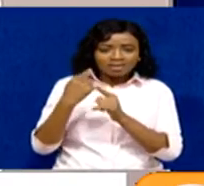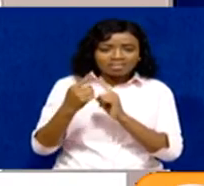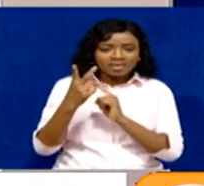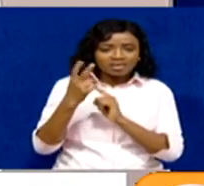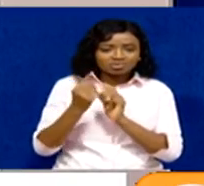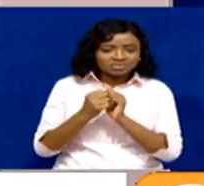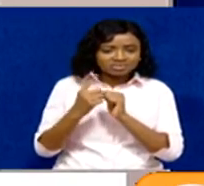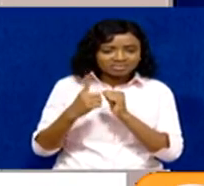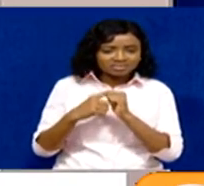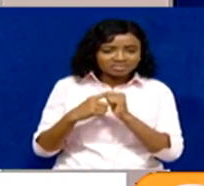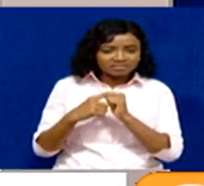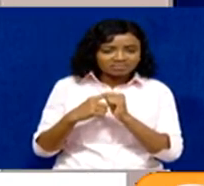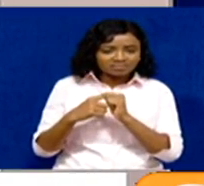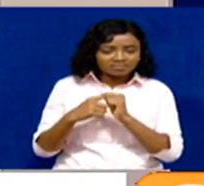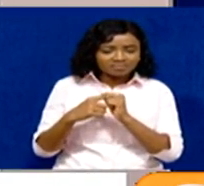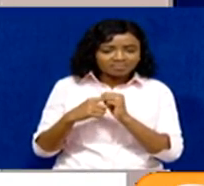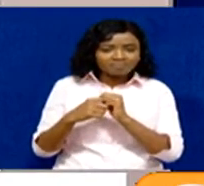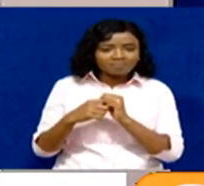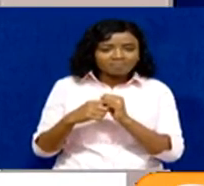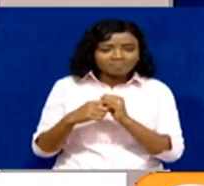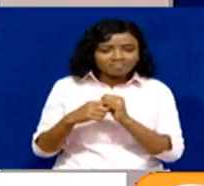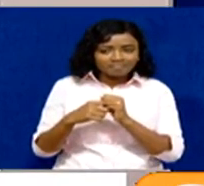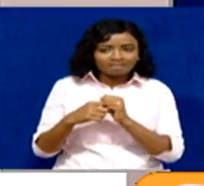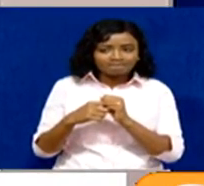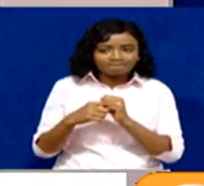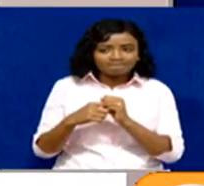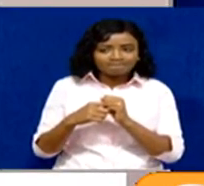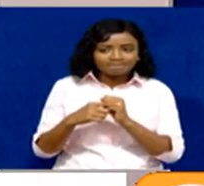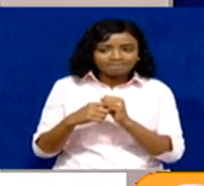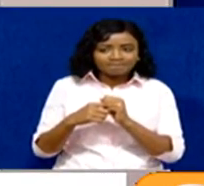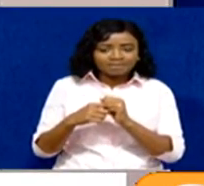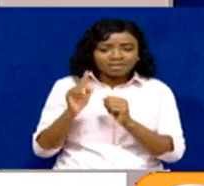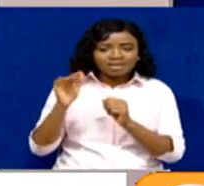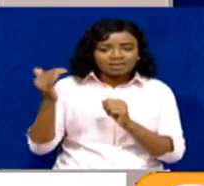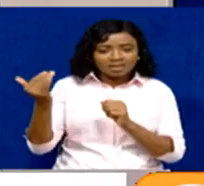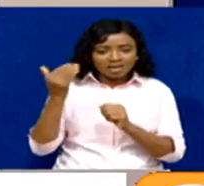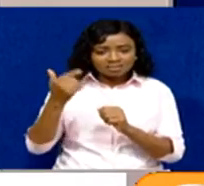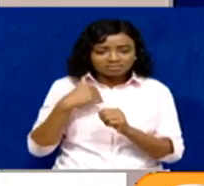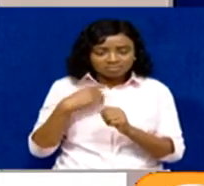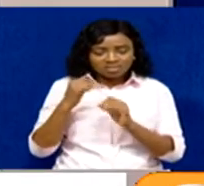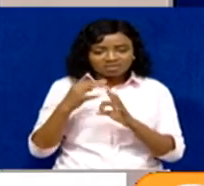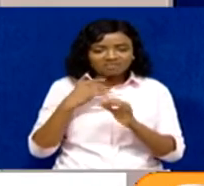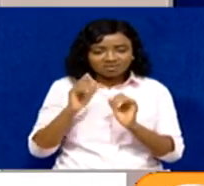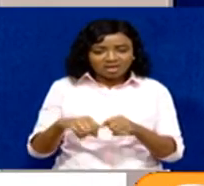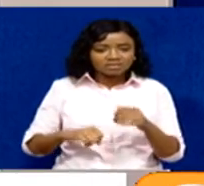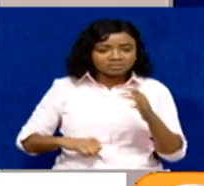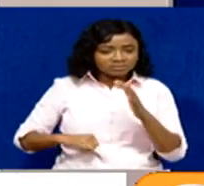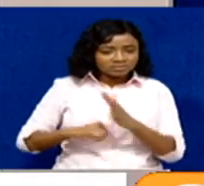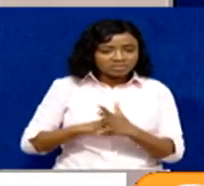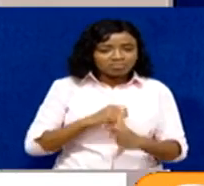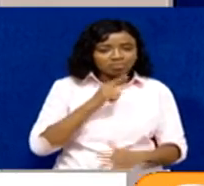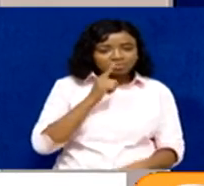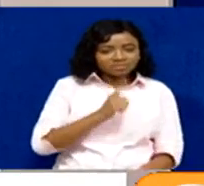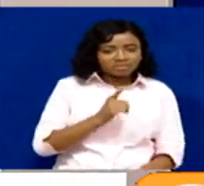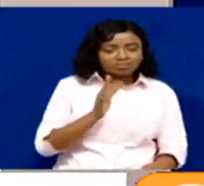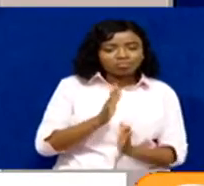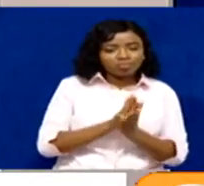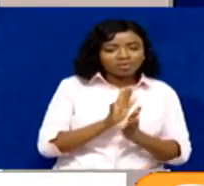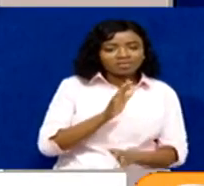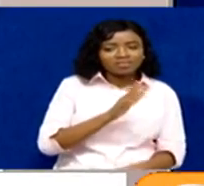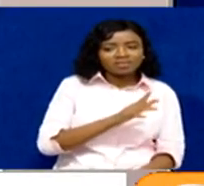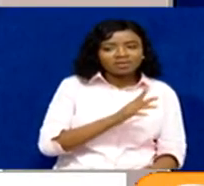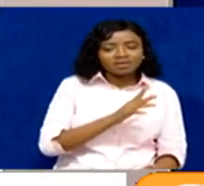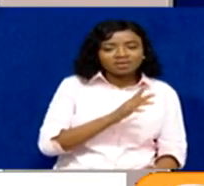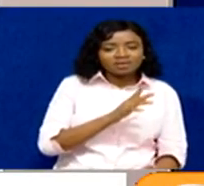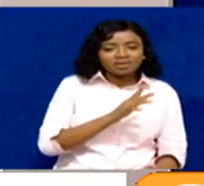2016 and asked that I could help NASA. Yeah. I helped him with Raila. And in the first instance, the people of Makueni